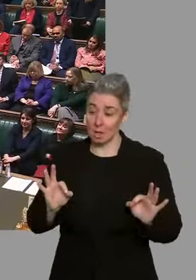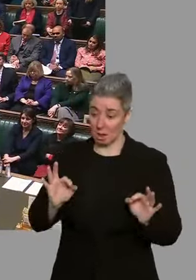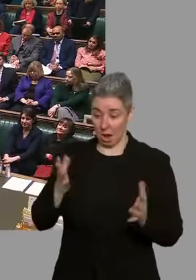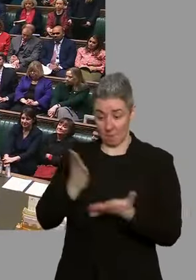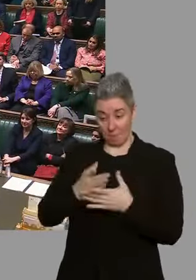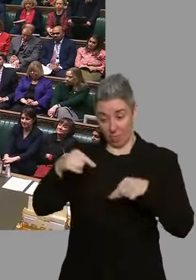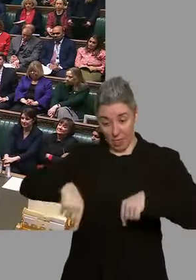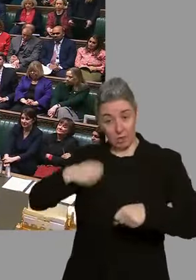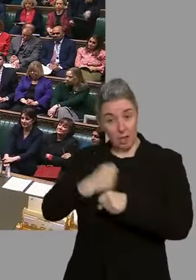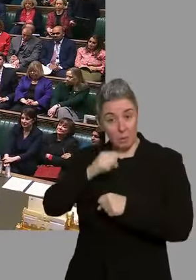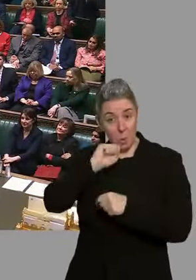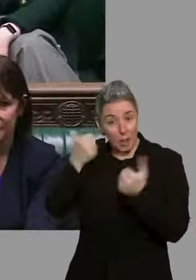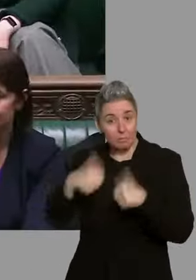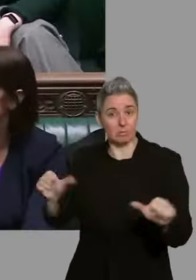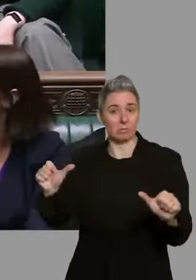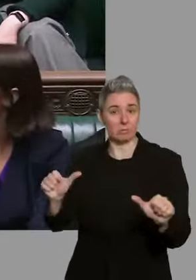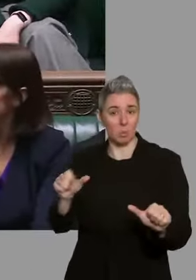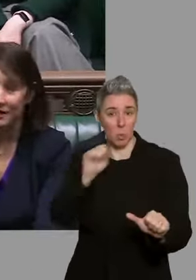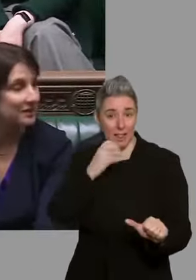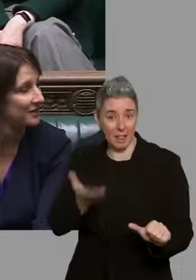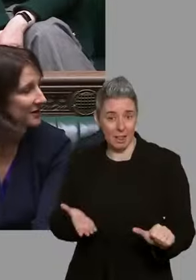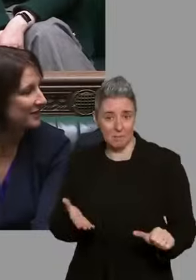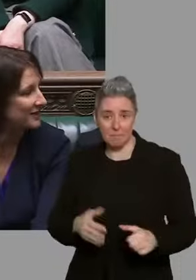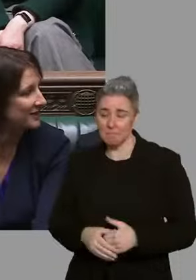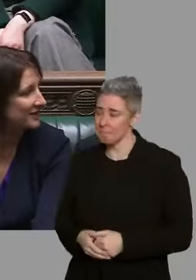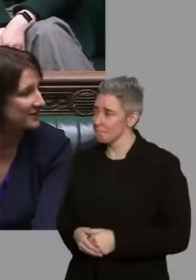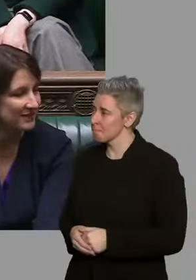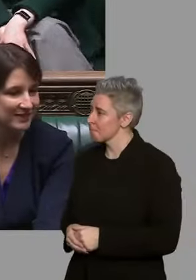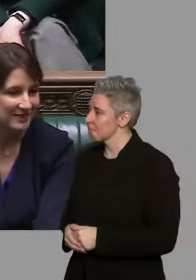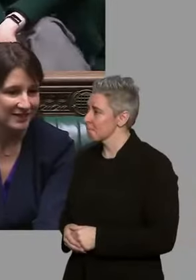Can I start by wishing her a happy birthday?